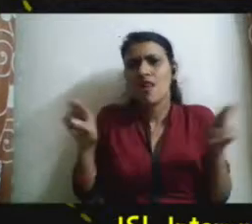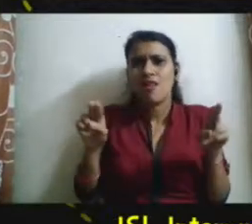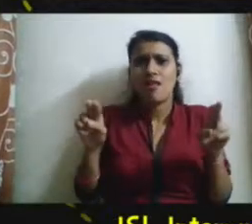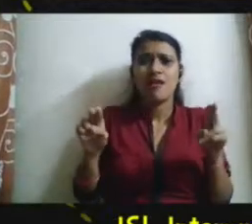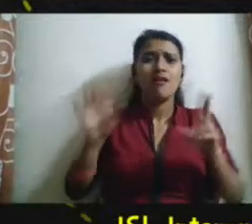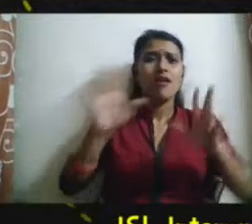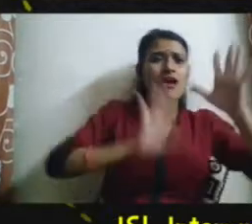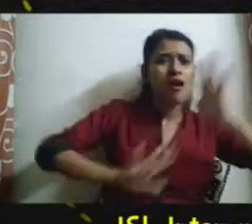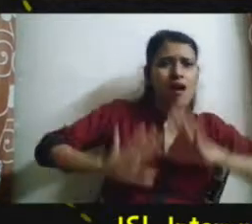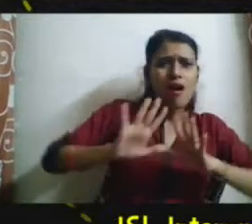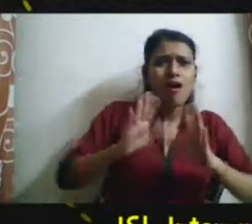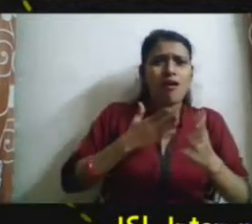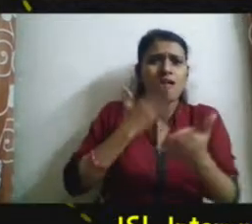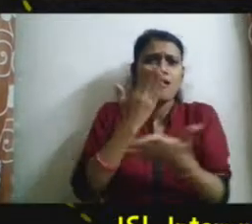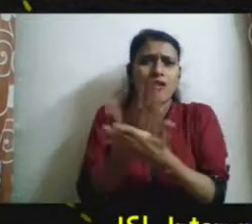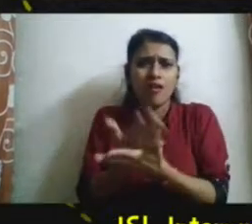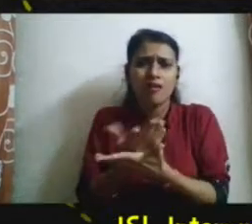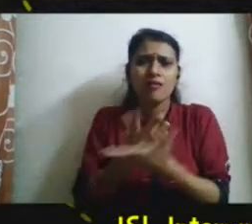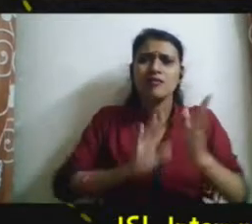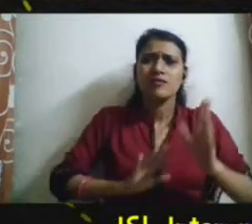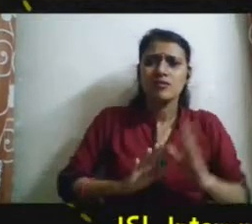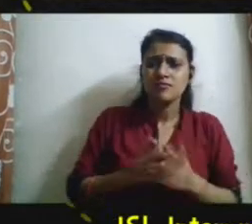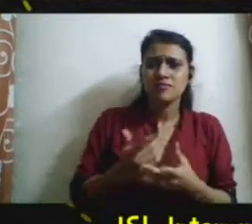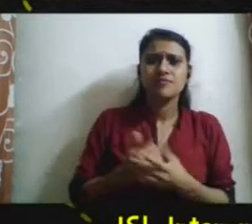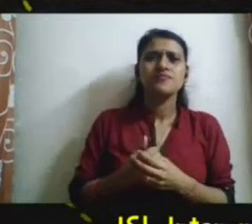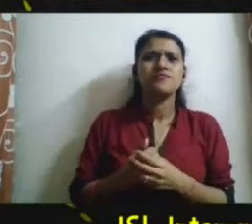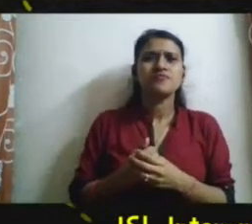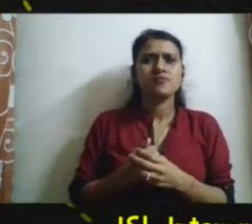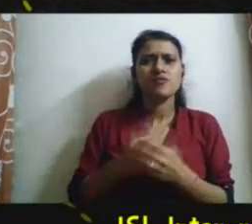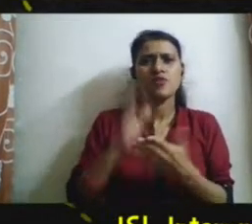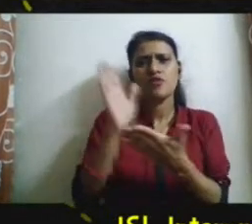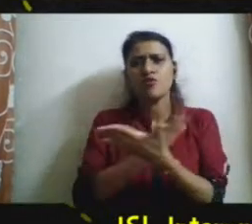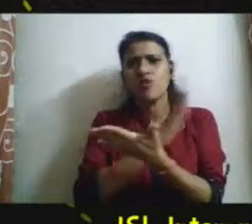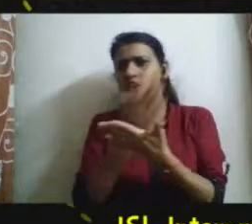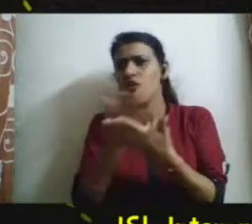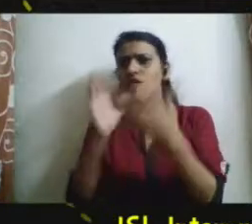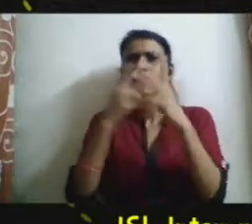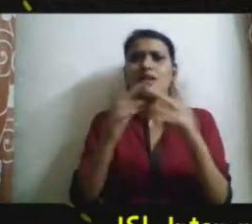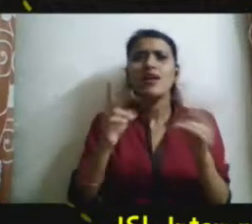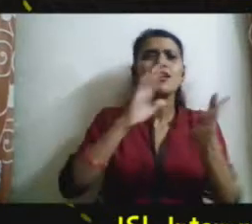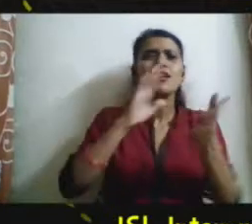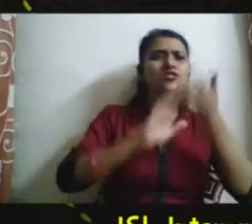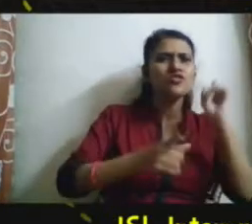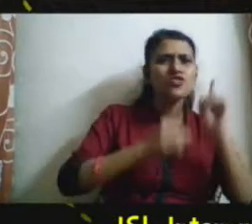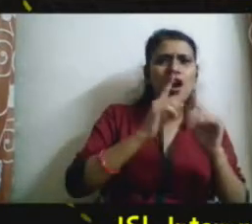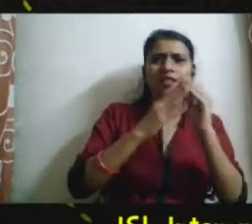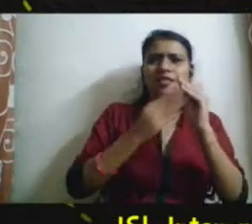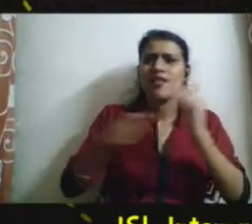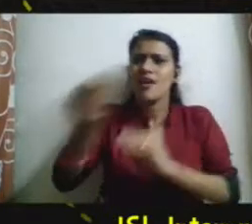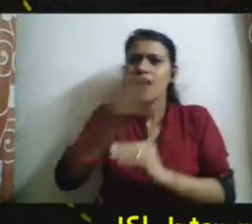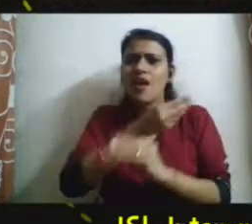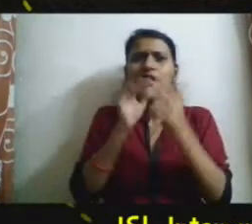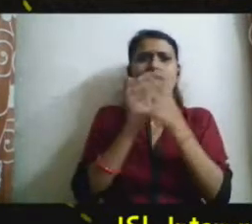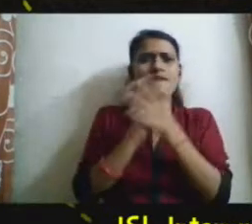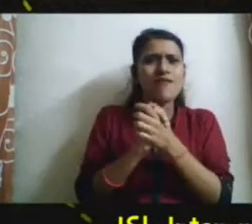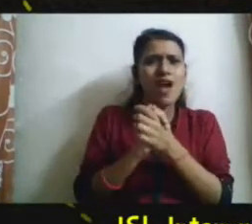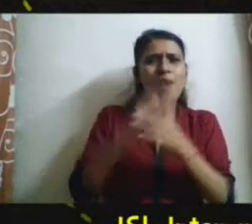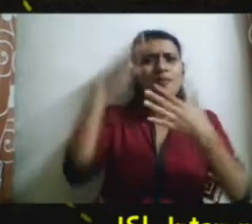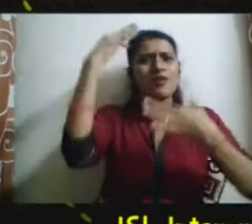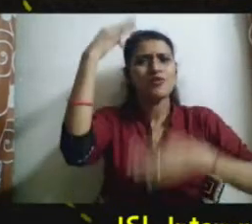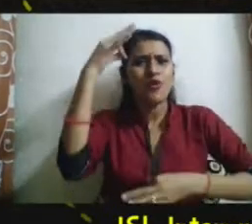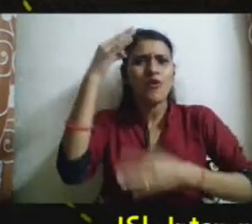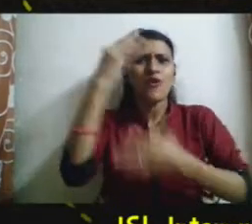we took part in all the weddings that took place with neighbors, family. We were dancing at those, and